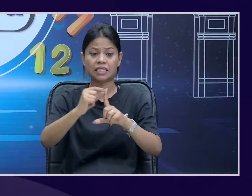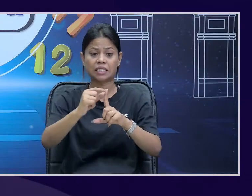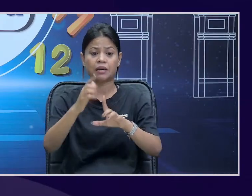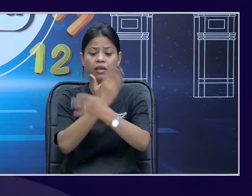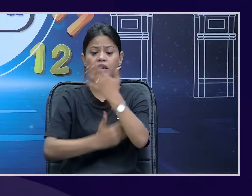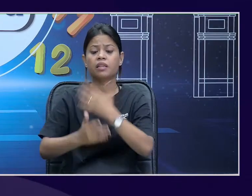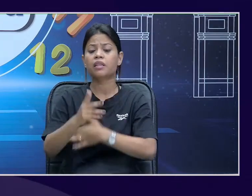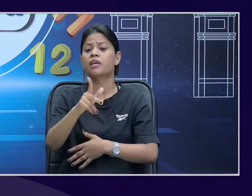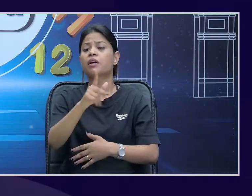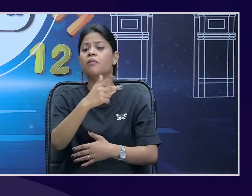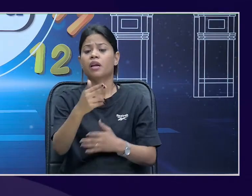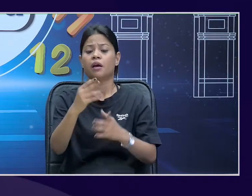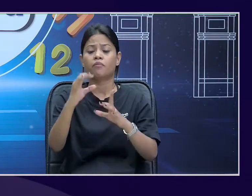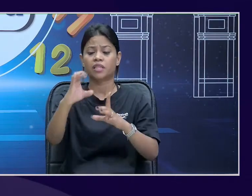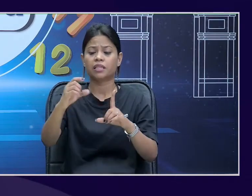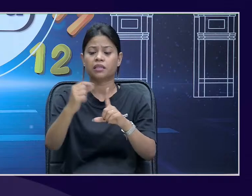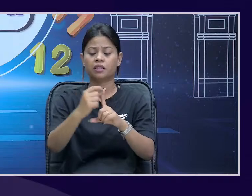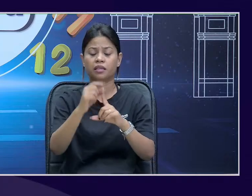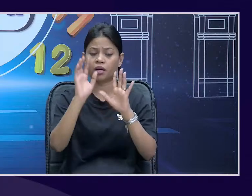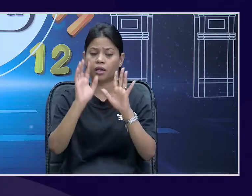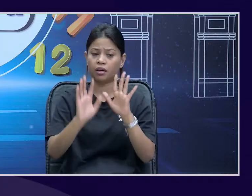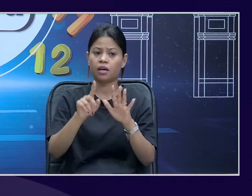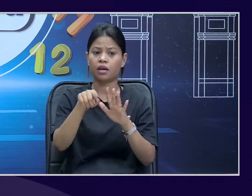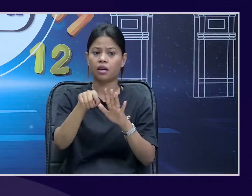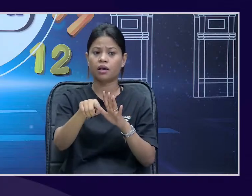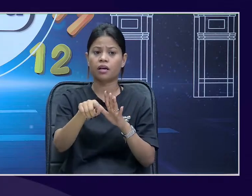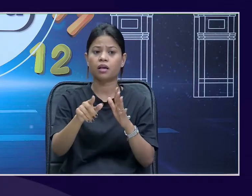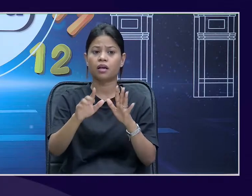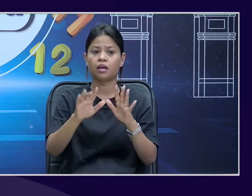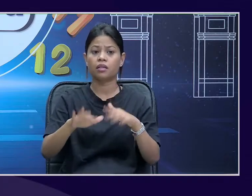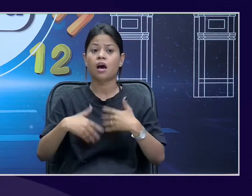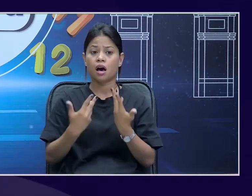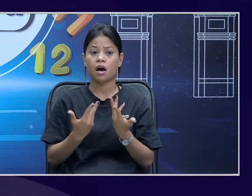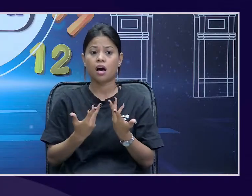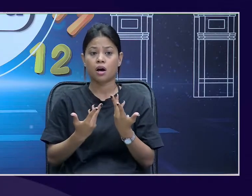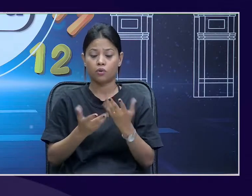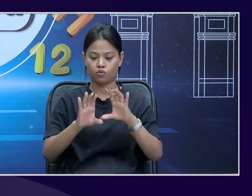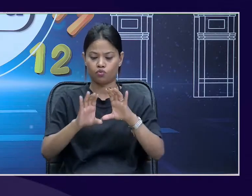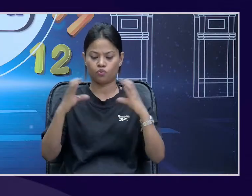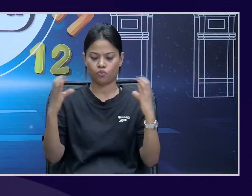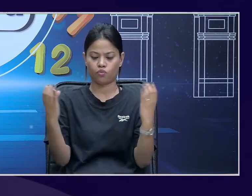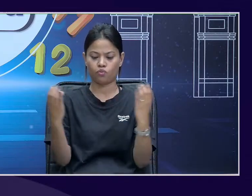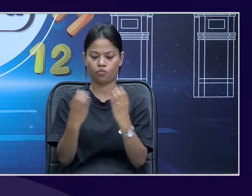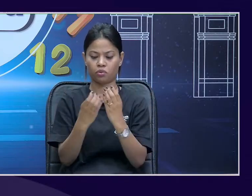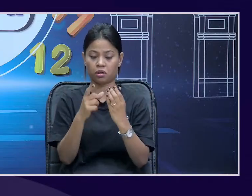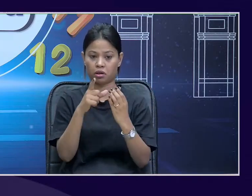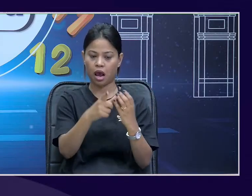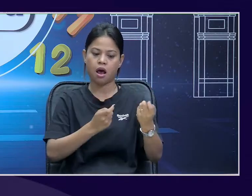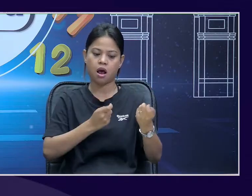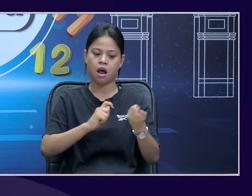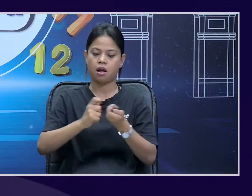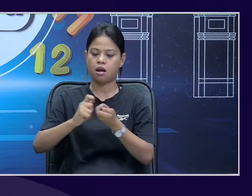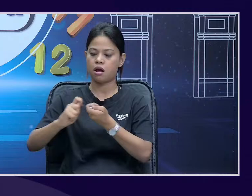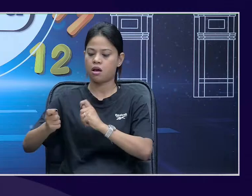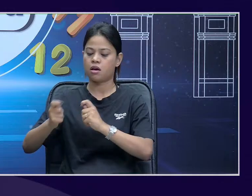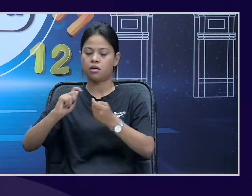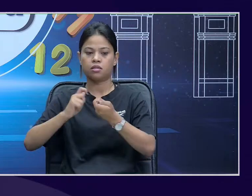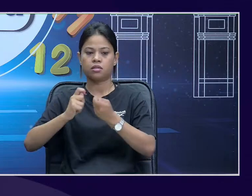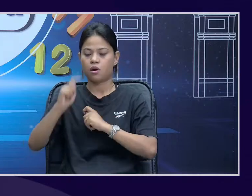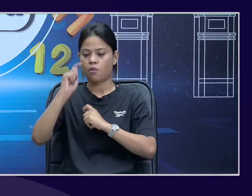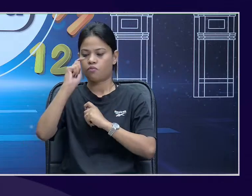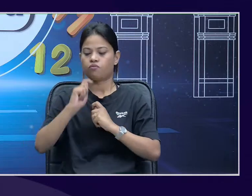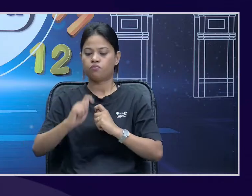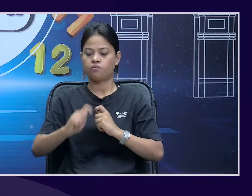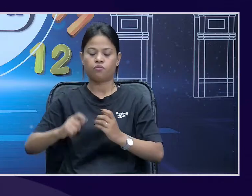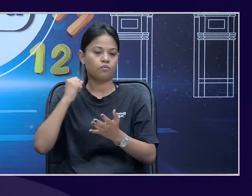depending on their need, you will have to use, the classroom must be set up in such a way. What are the classroom? First of all,